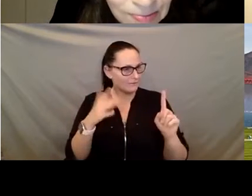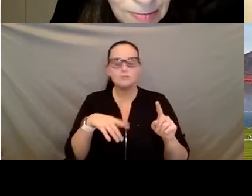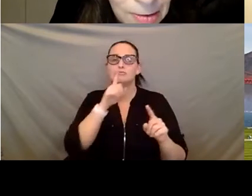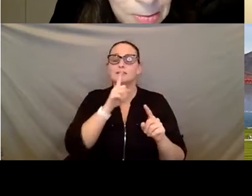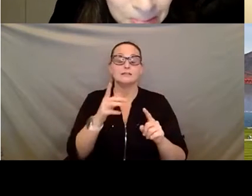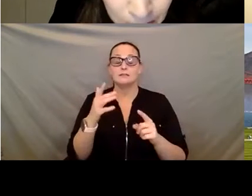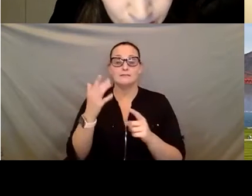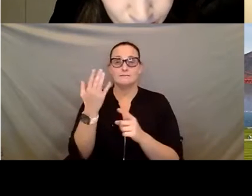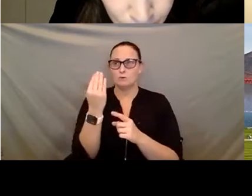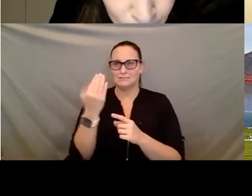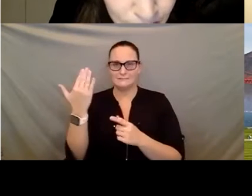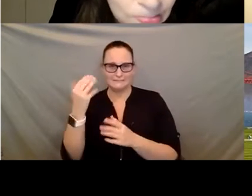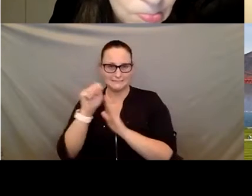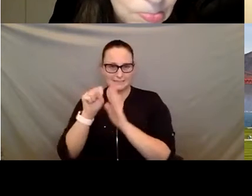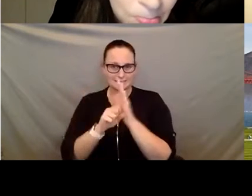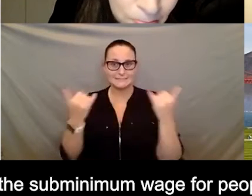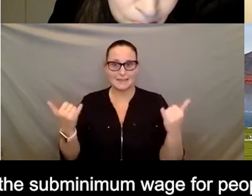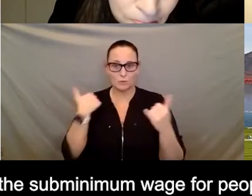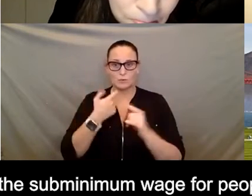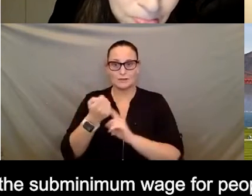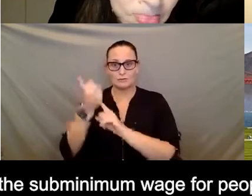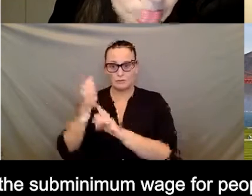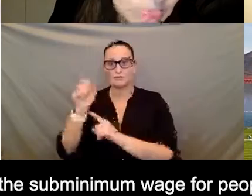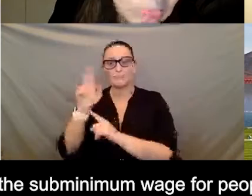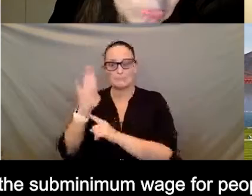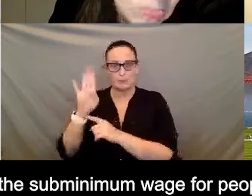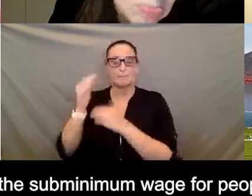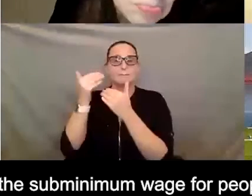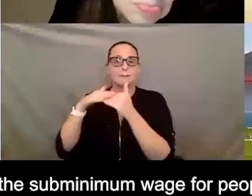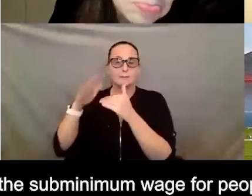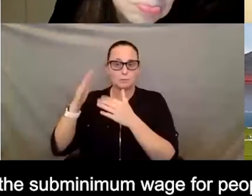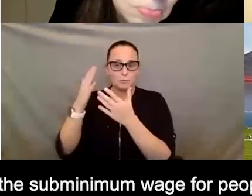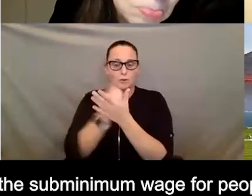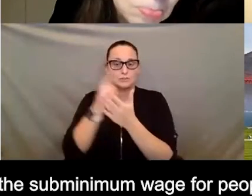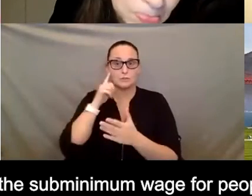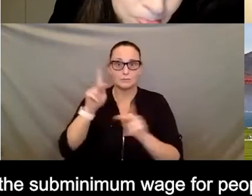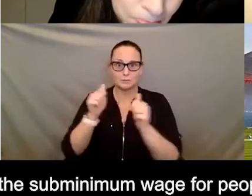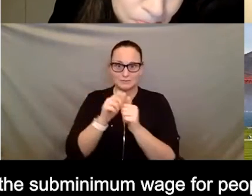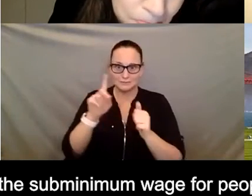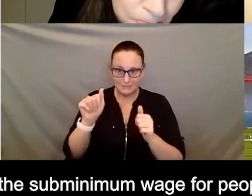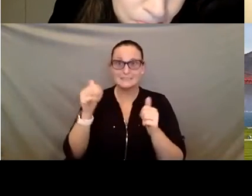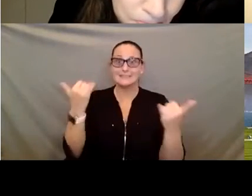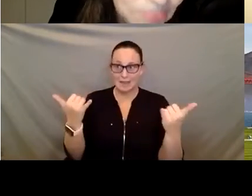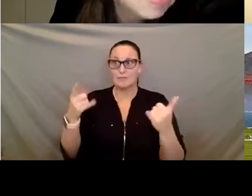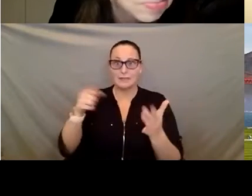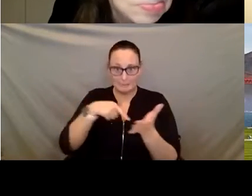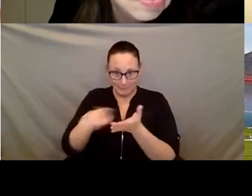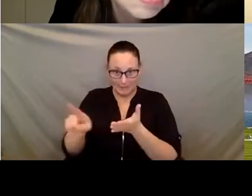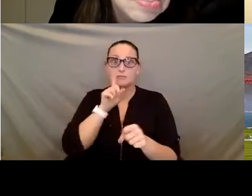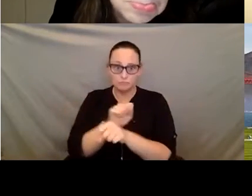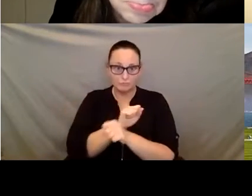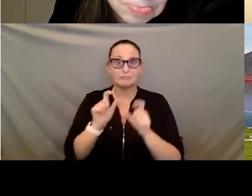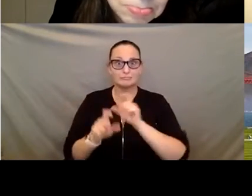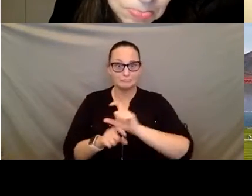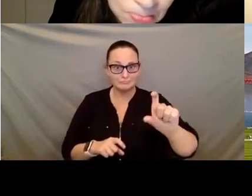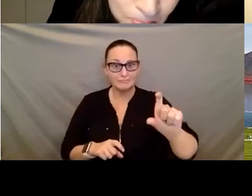15 states that are now, getting rid of the sub-minimum wage for people with disabilities. So people get paid, a real living wage. I mean,